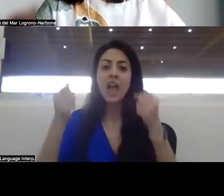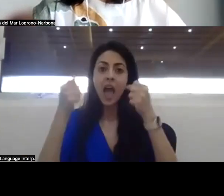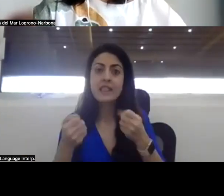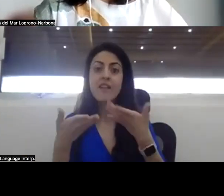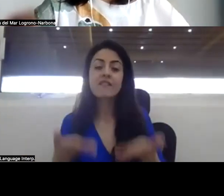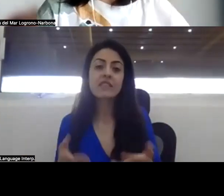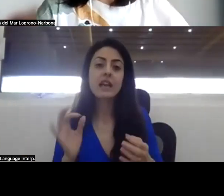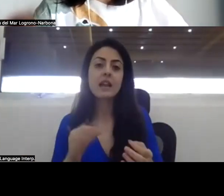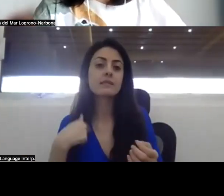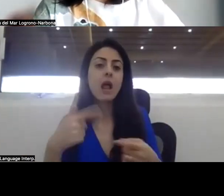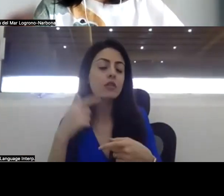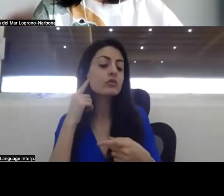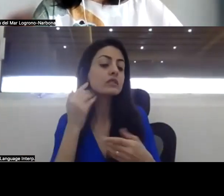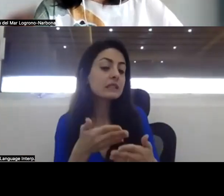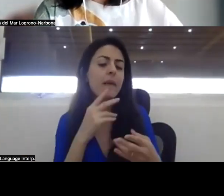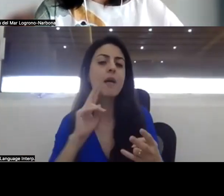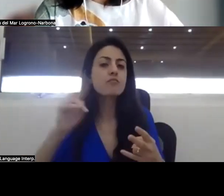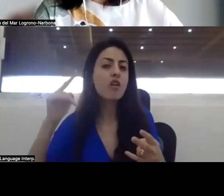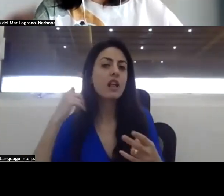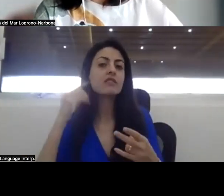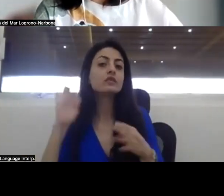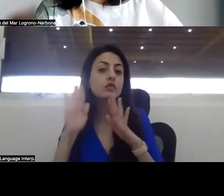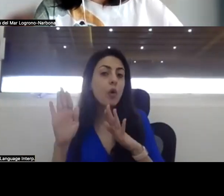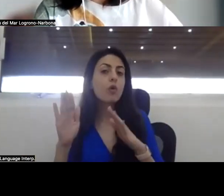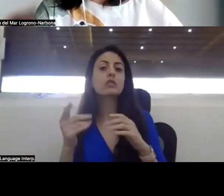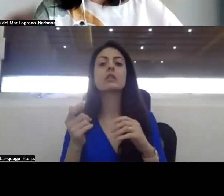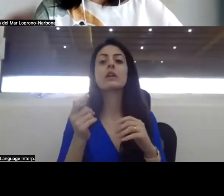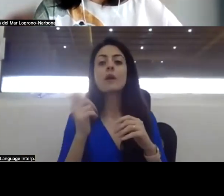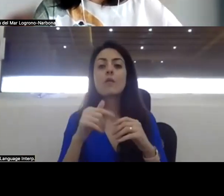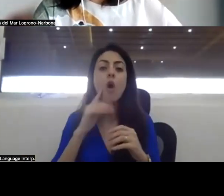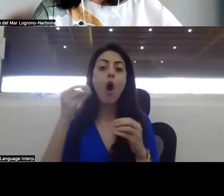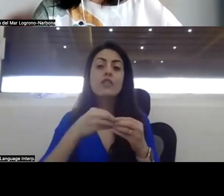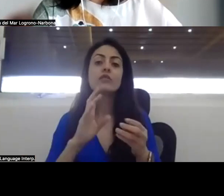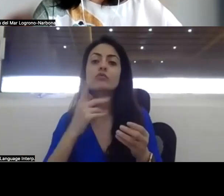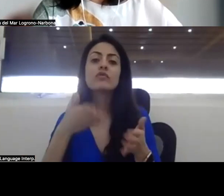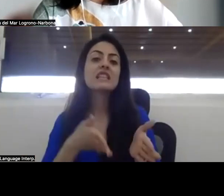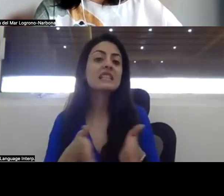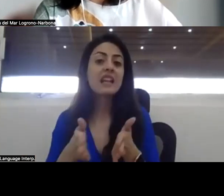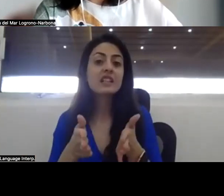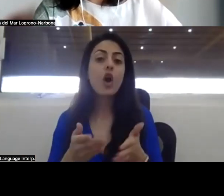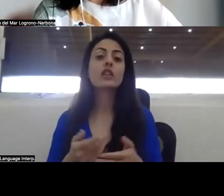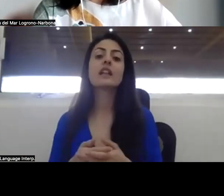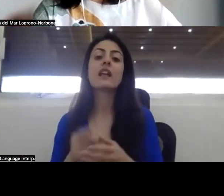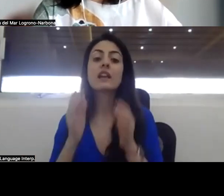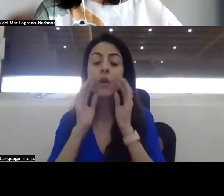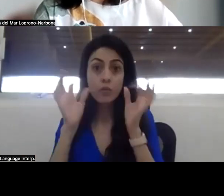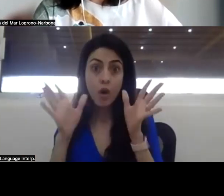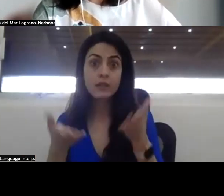explicit as possible as part of the strategy, and for the rest, over coffee. with my colleagues as well,